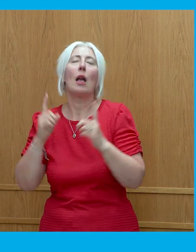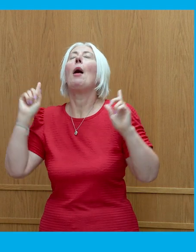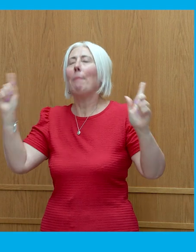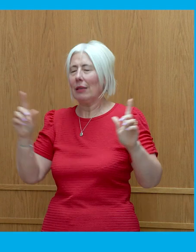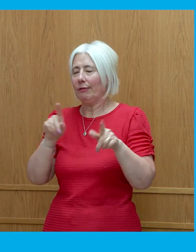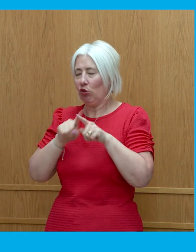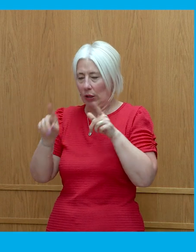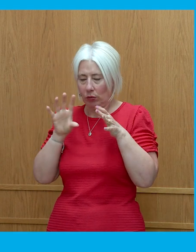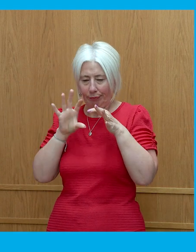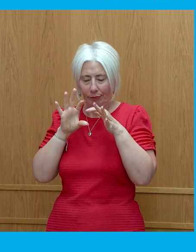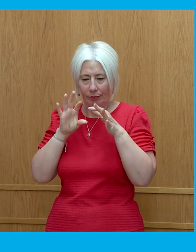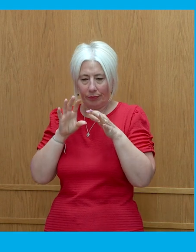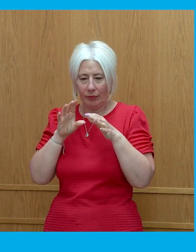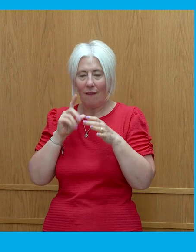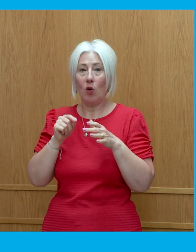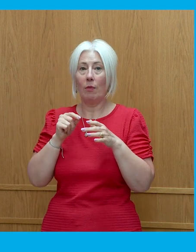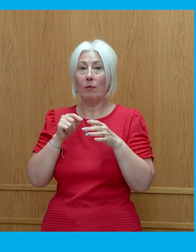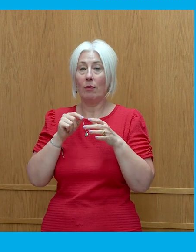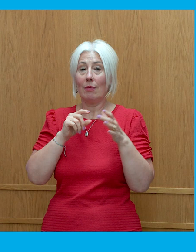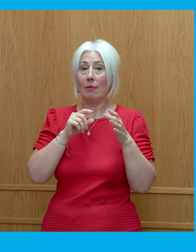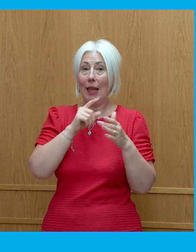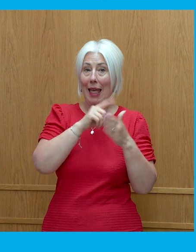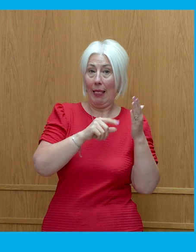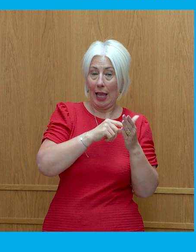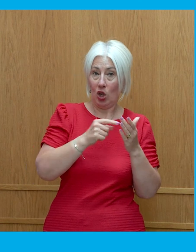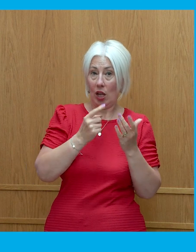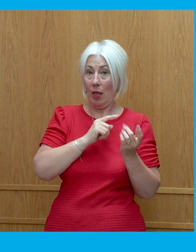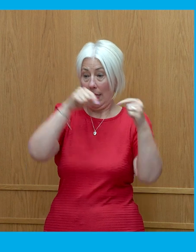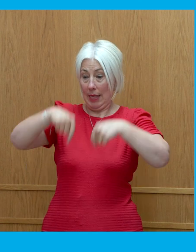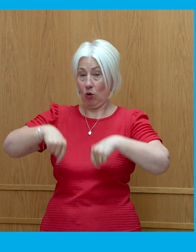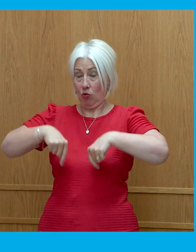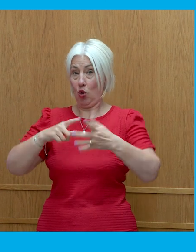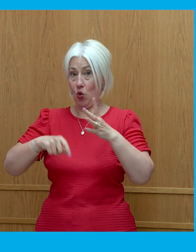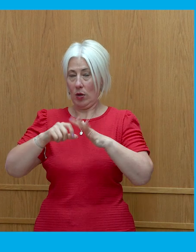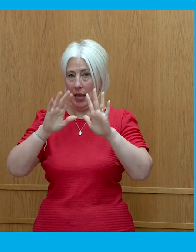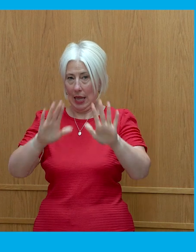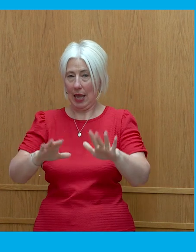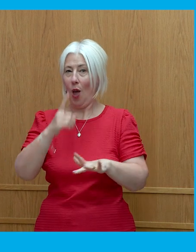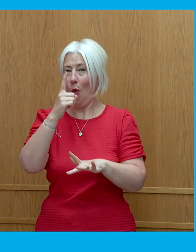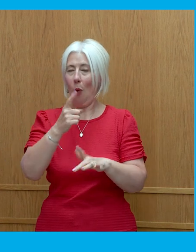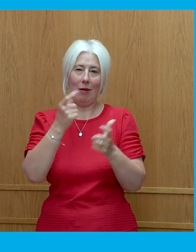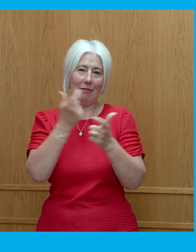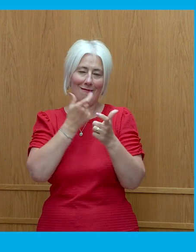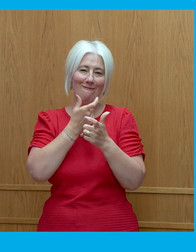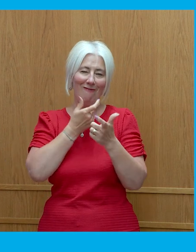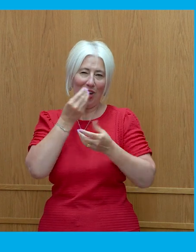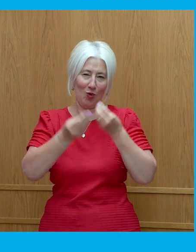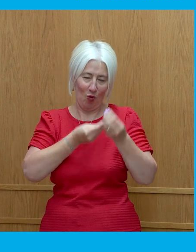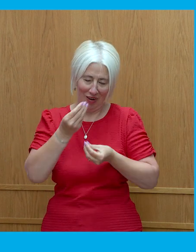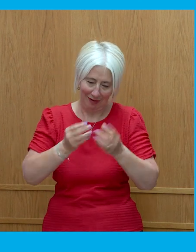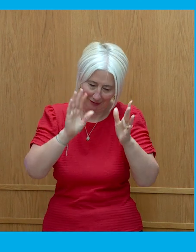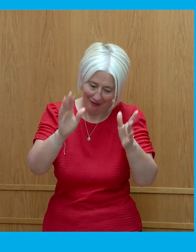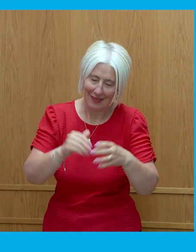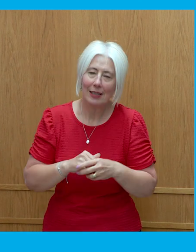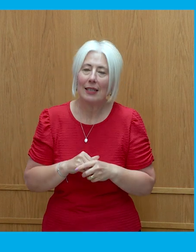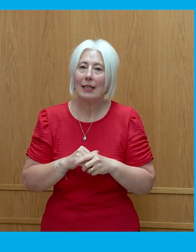connections from the election to this country and to the concerns about younger people, I want to tell one very funny story that illustrates the wider